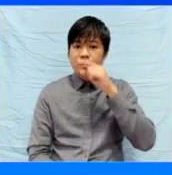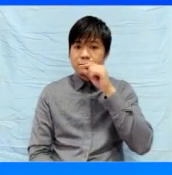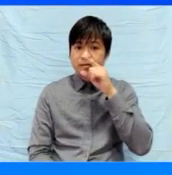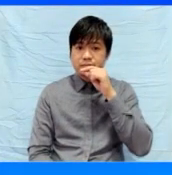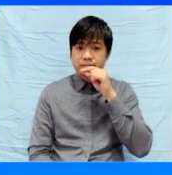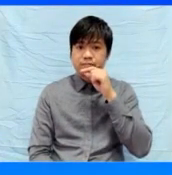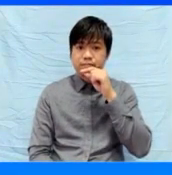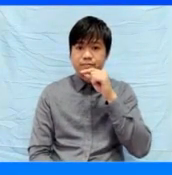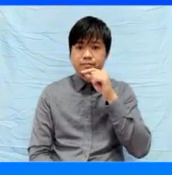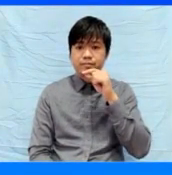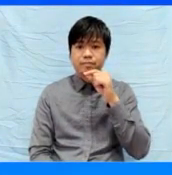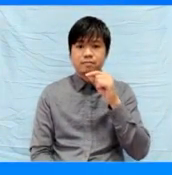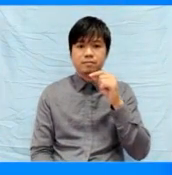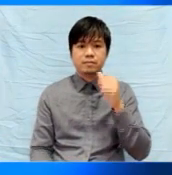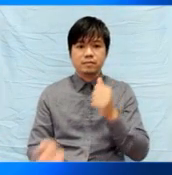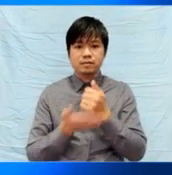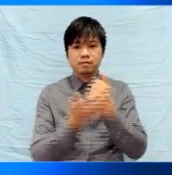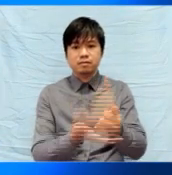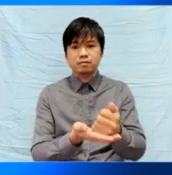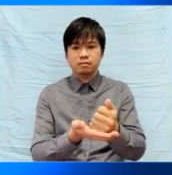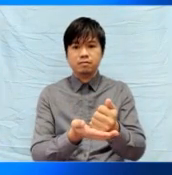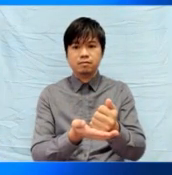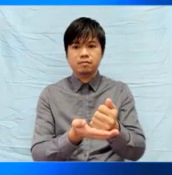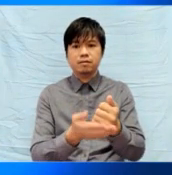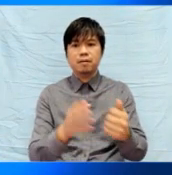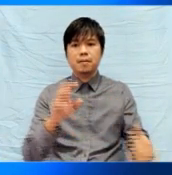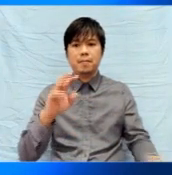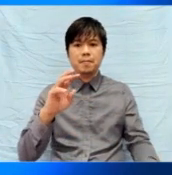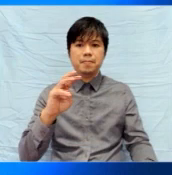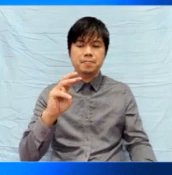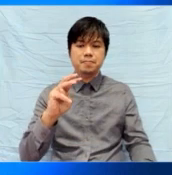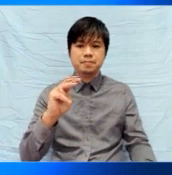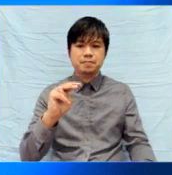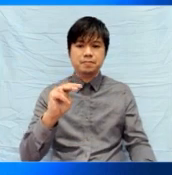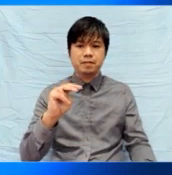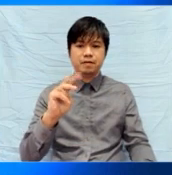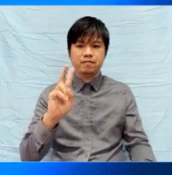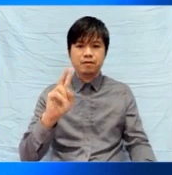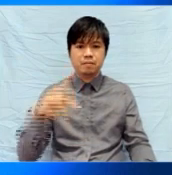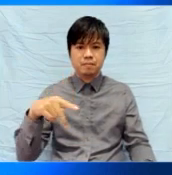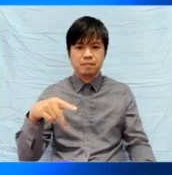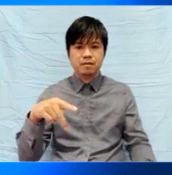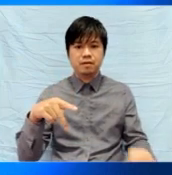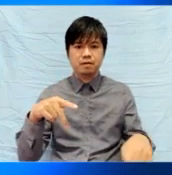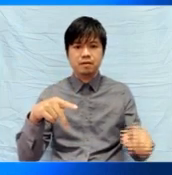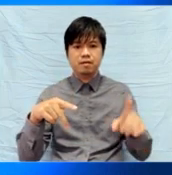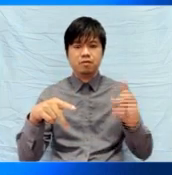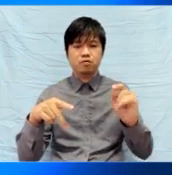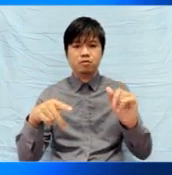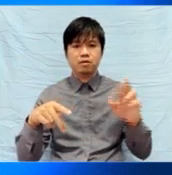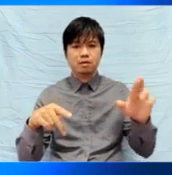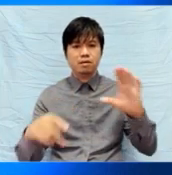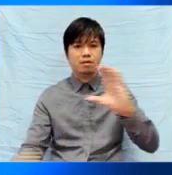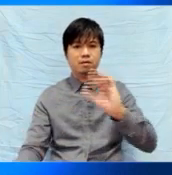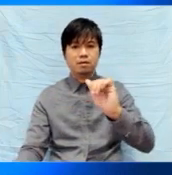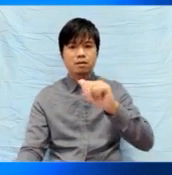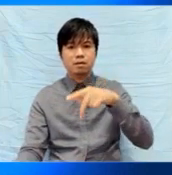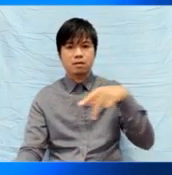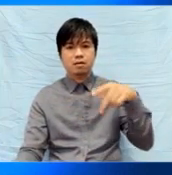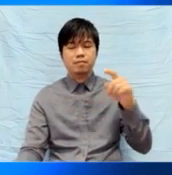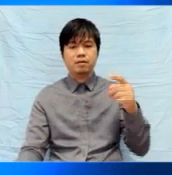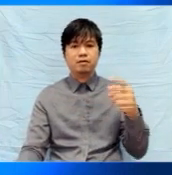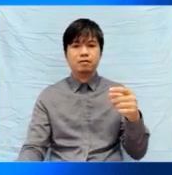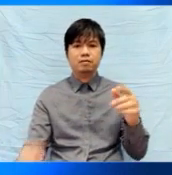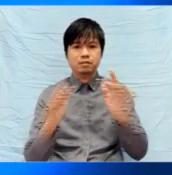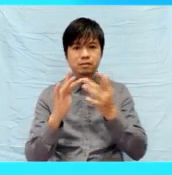si TV5 and PLDT Chairman Manny V. Pangilinan para sa DOTR at sa KAAP, partikular sa connectivity at power